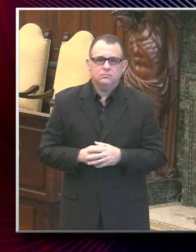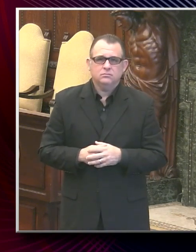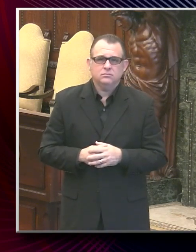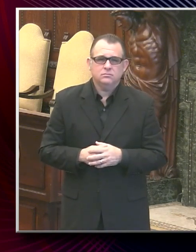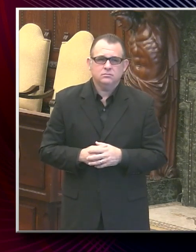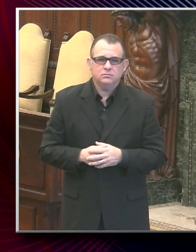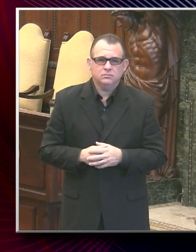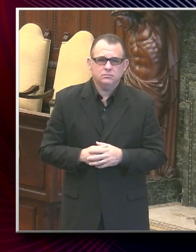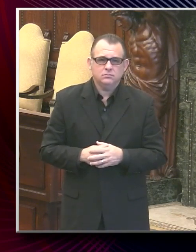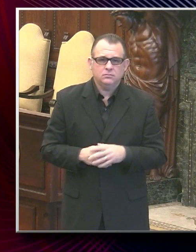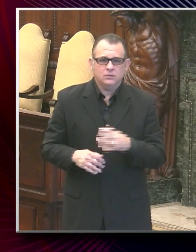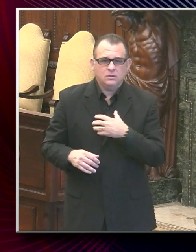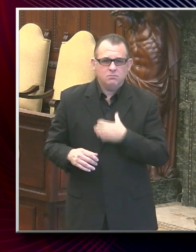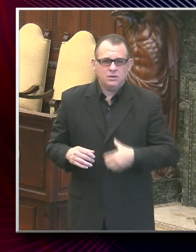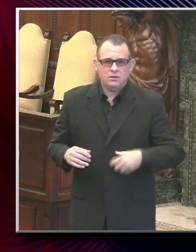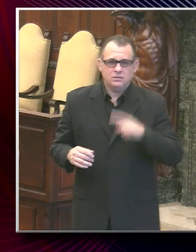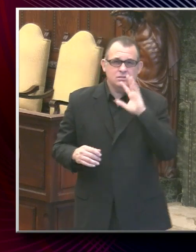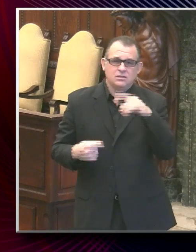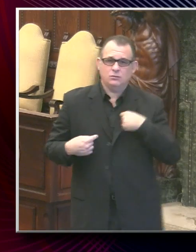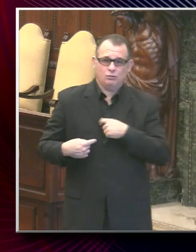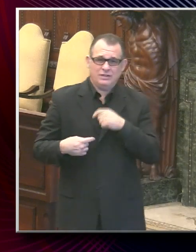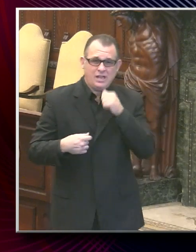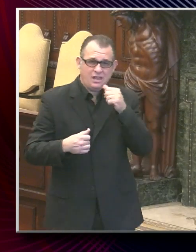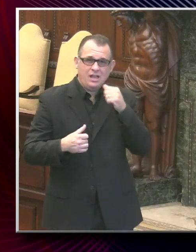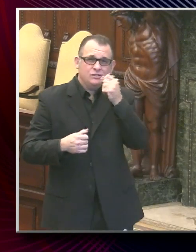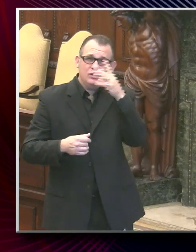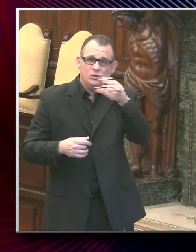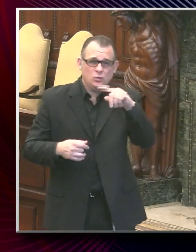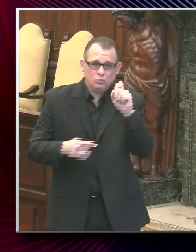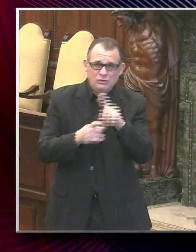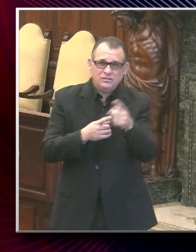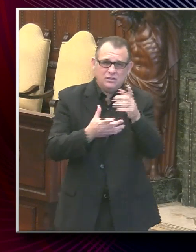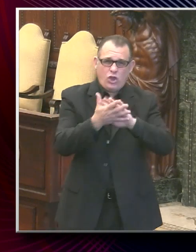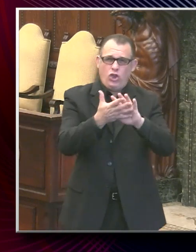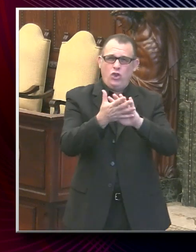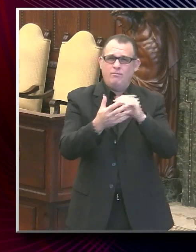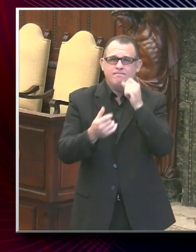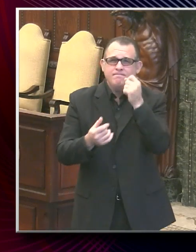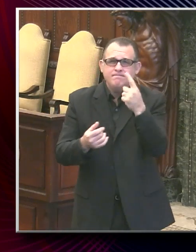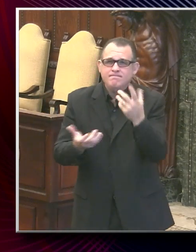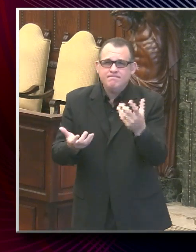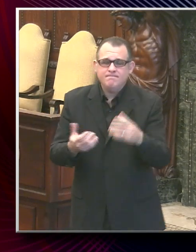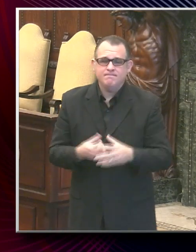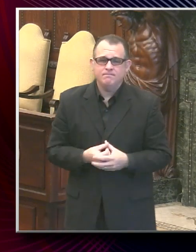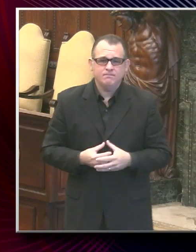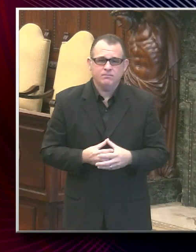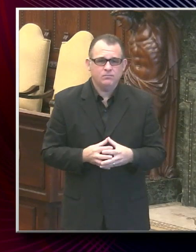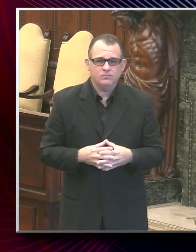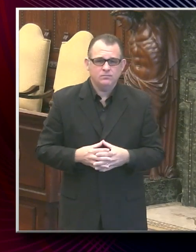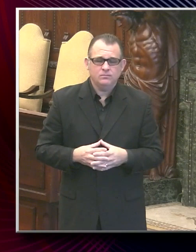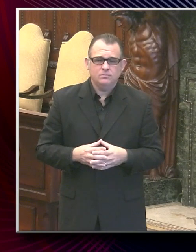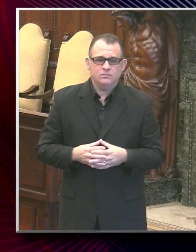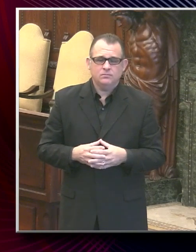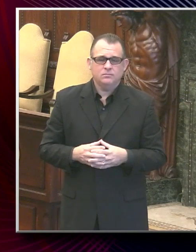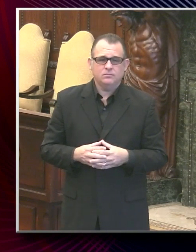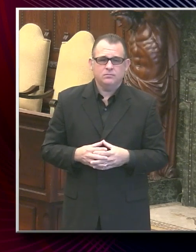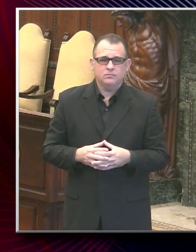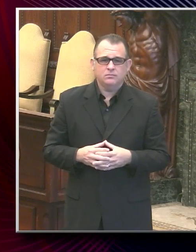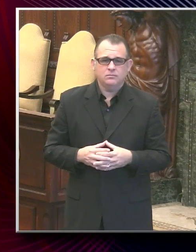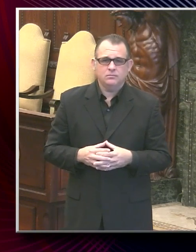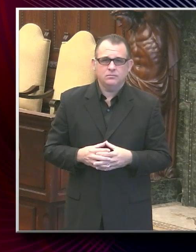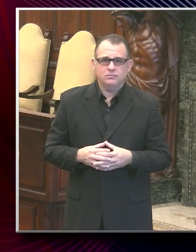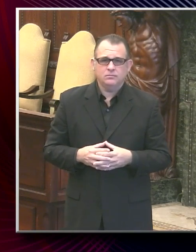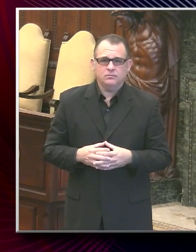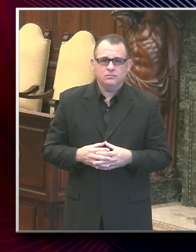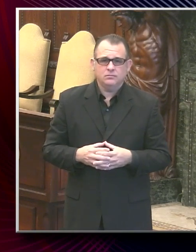I didn't get you. We didn't get you all. You were cutting off. At least from my perspective, we were getting cut off.